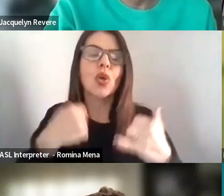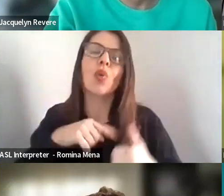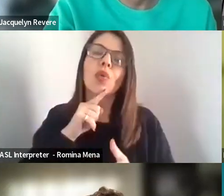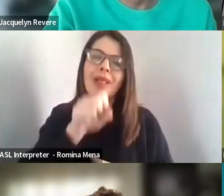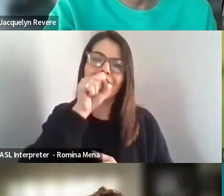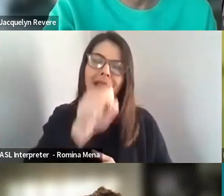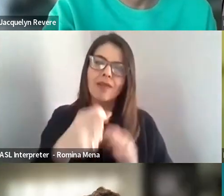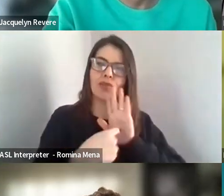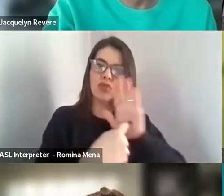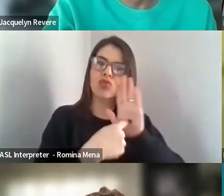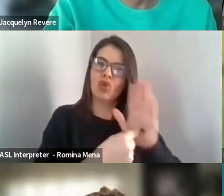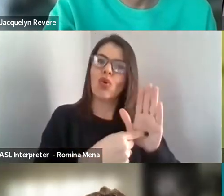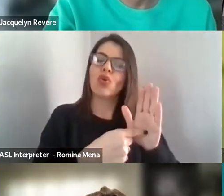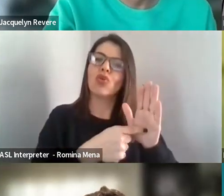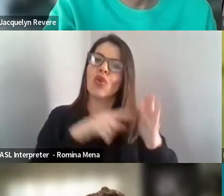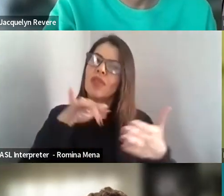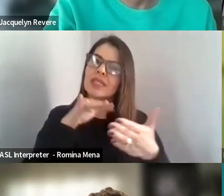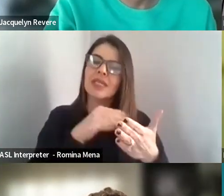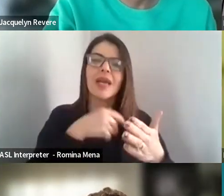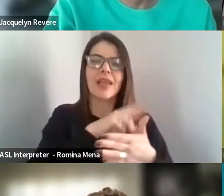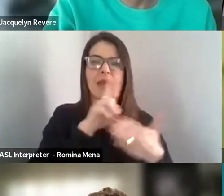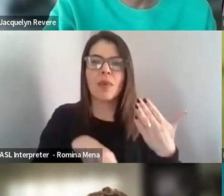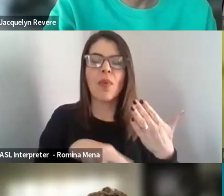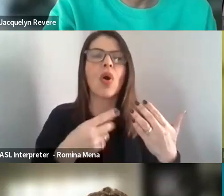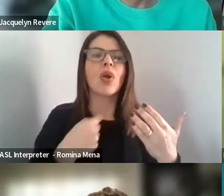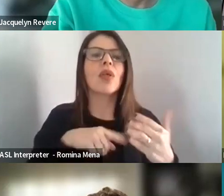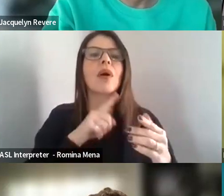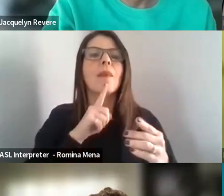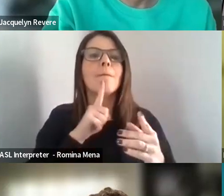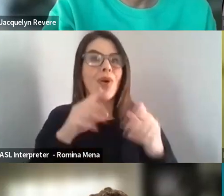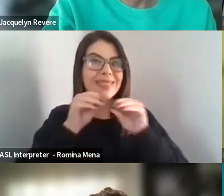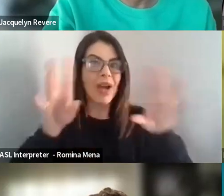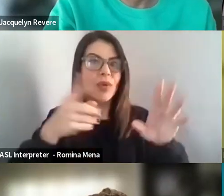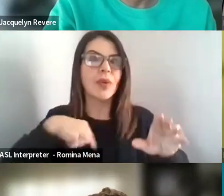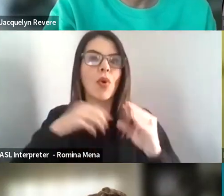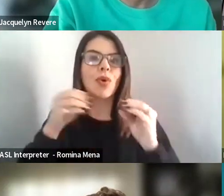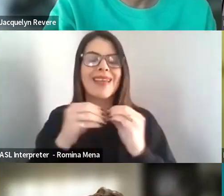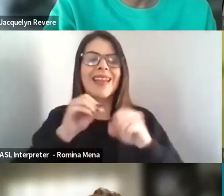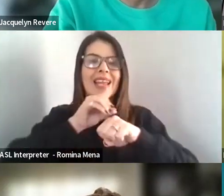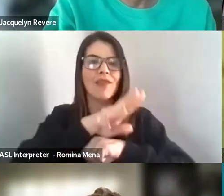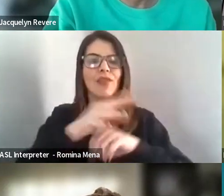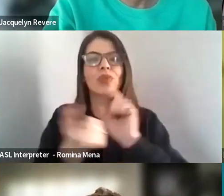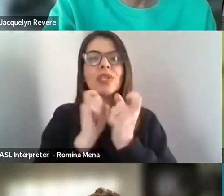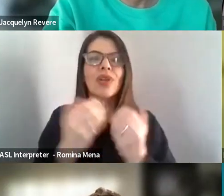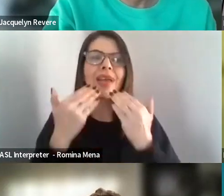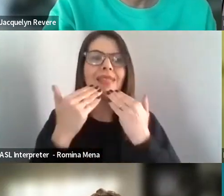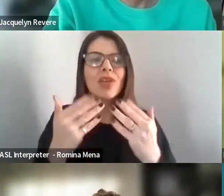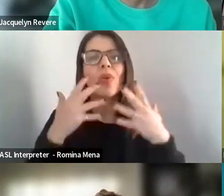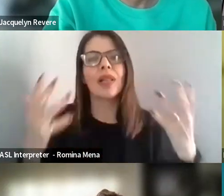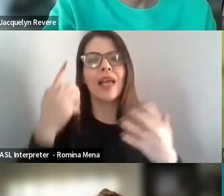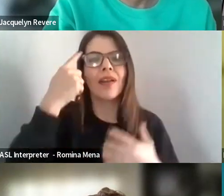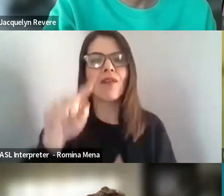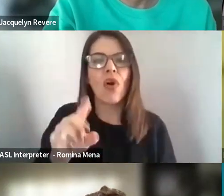you. So the more that it's out there, the more that we can influence change. So once again, thank you to Lydia